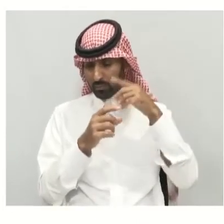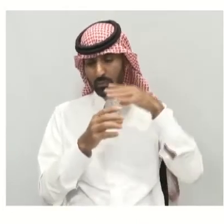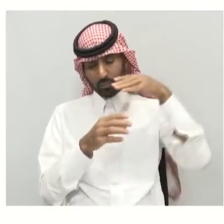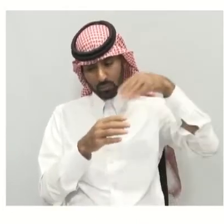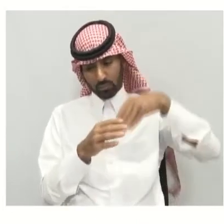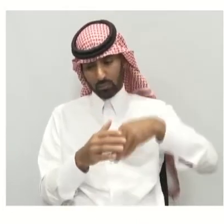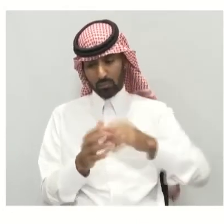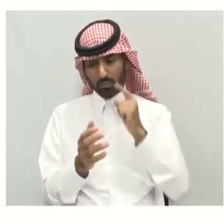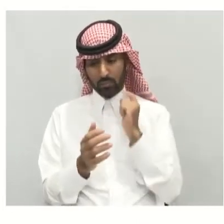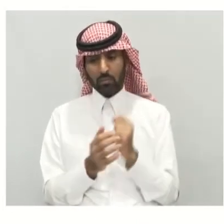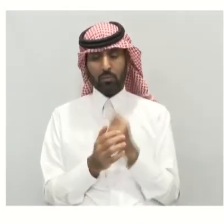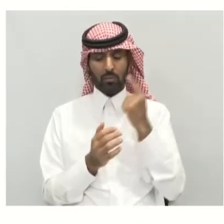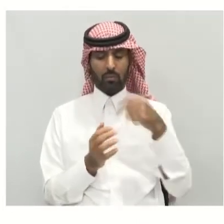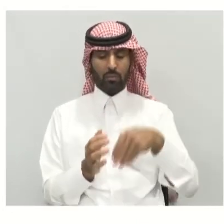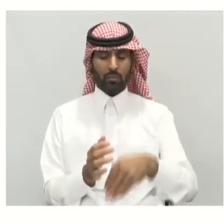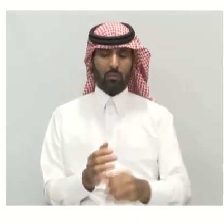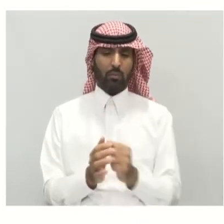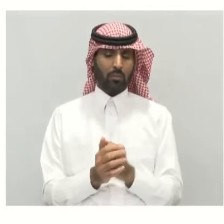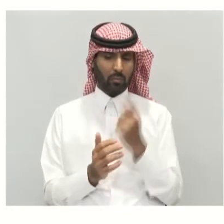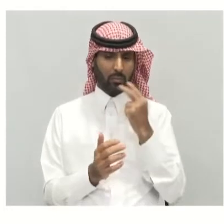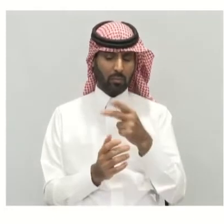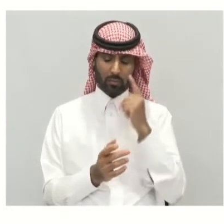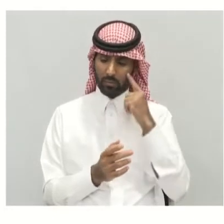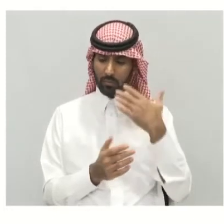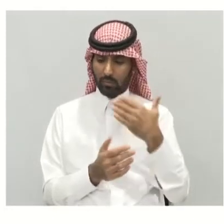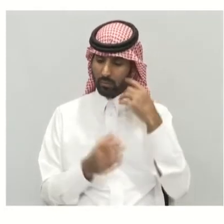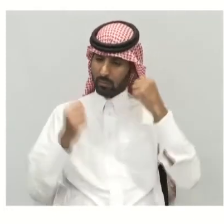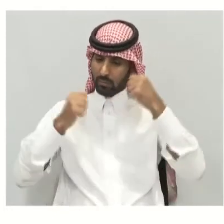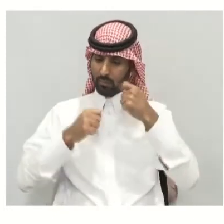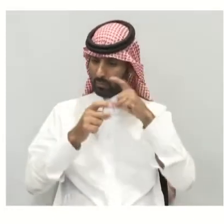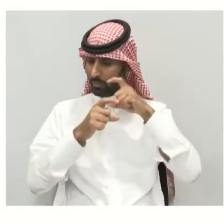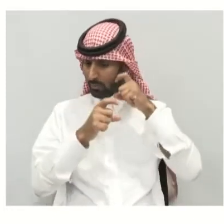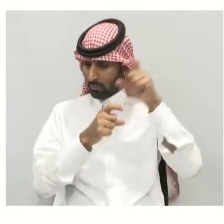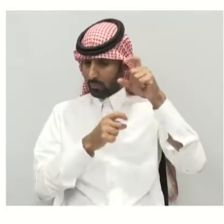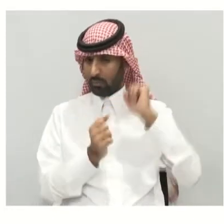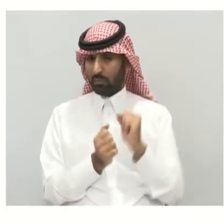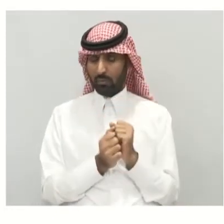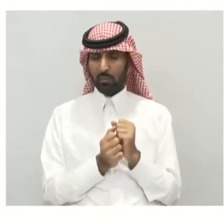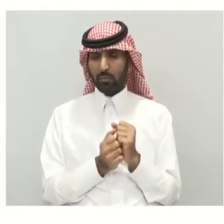film your own personal jump video, or you can even carry your own camera.